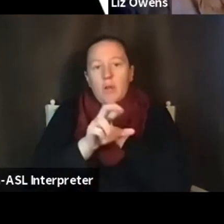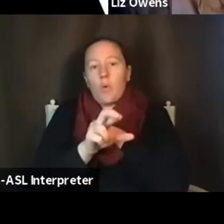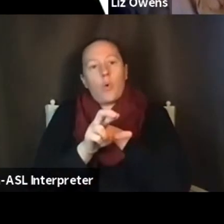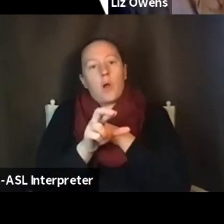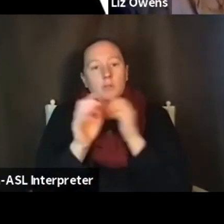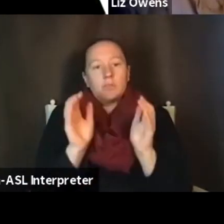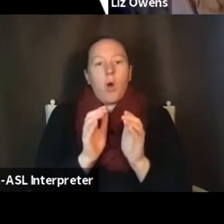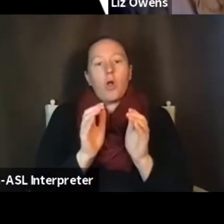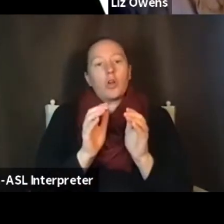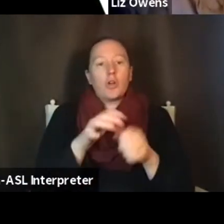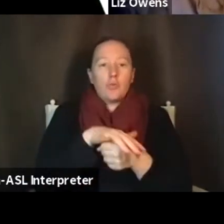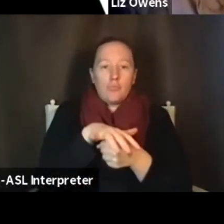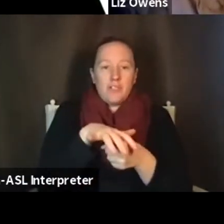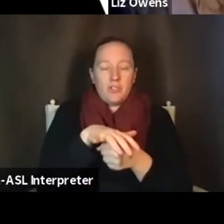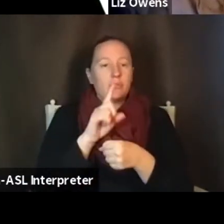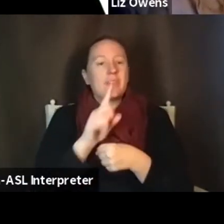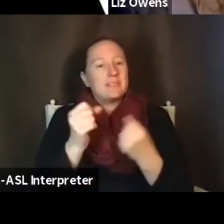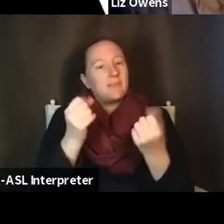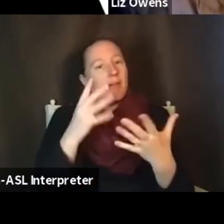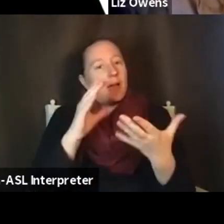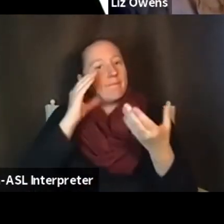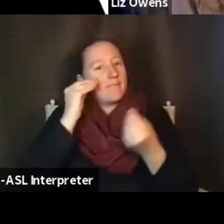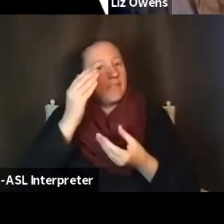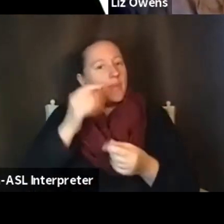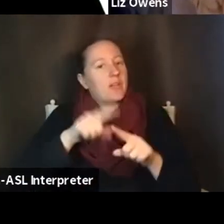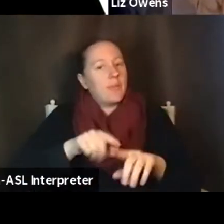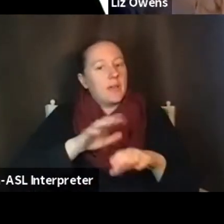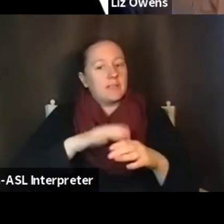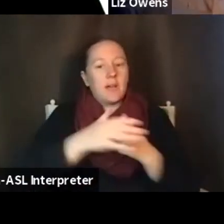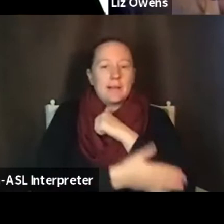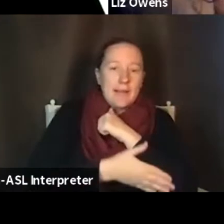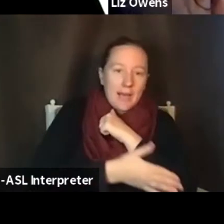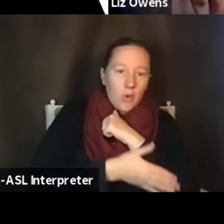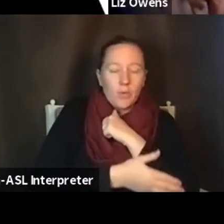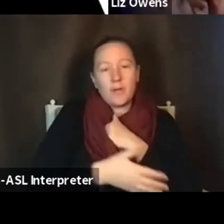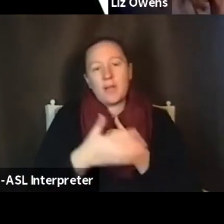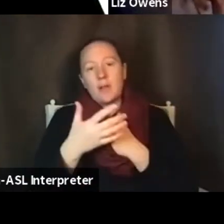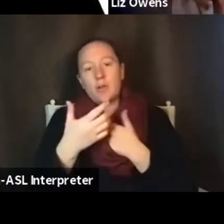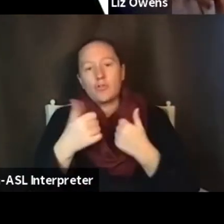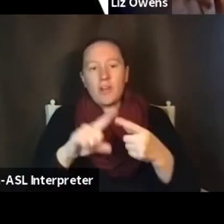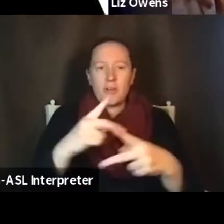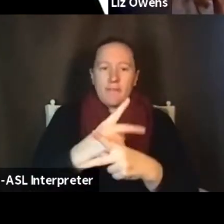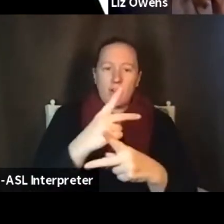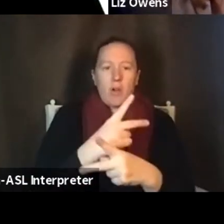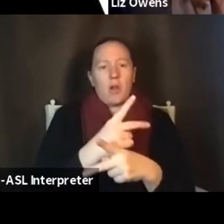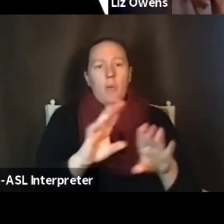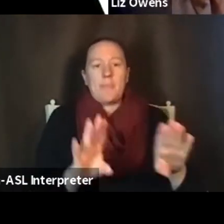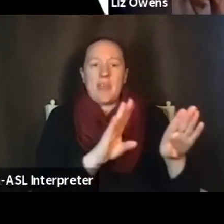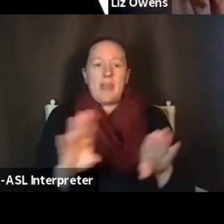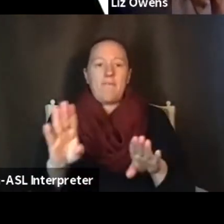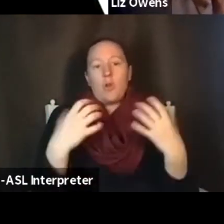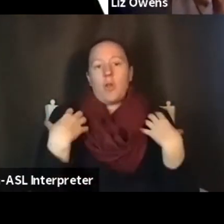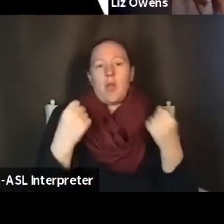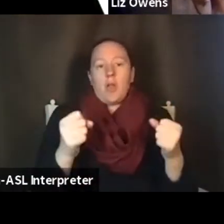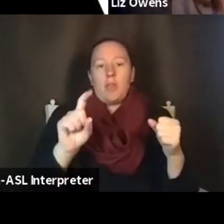lot of information in there for counties and communities who are trying to look at behavioral health needs assessment. But we have actually already talked